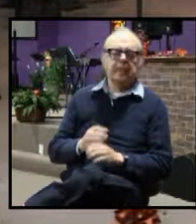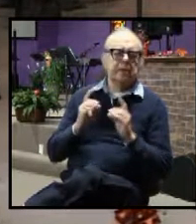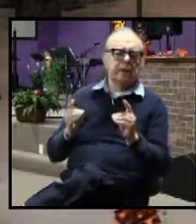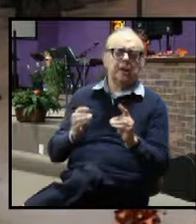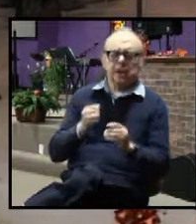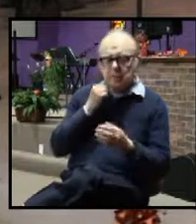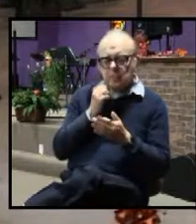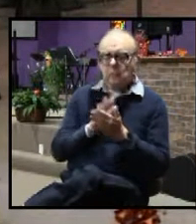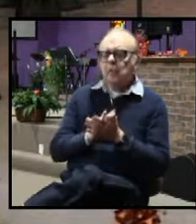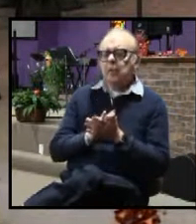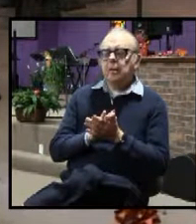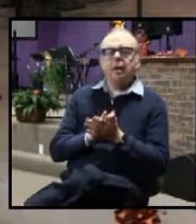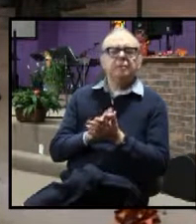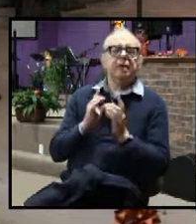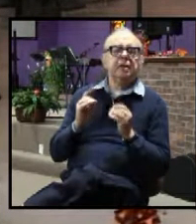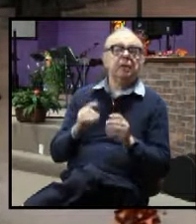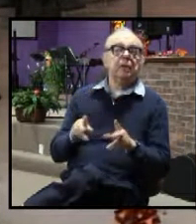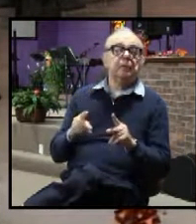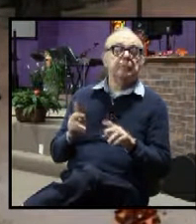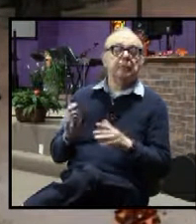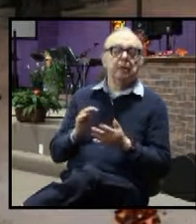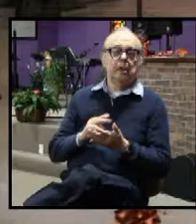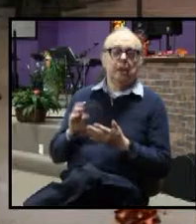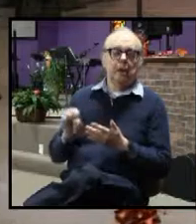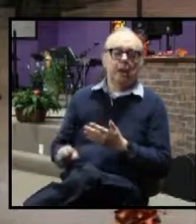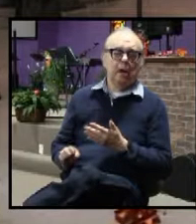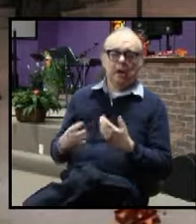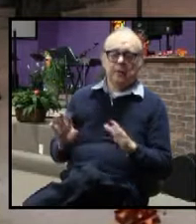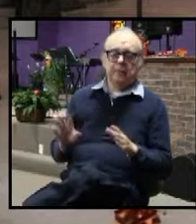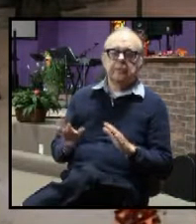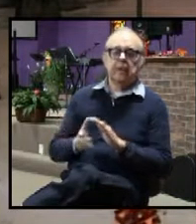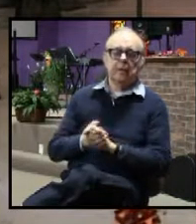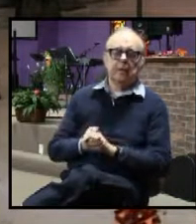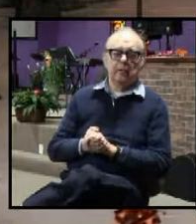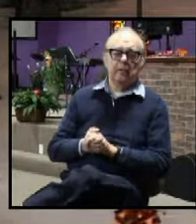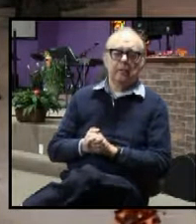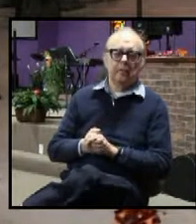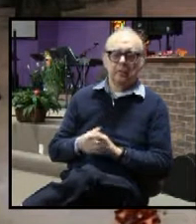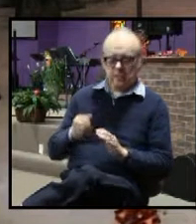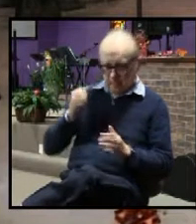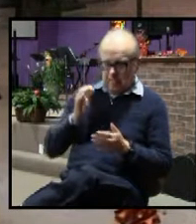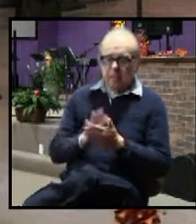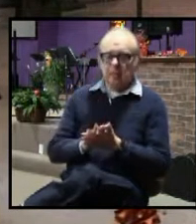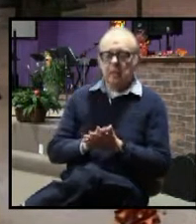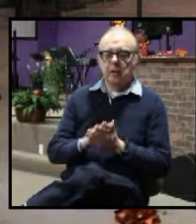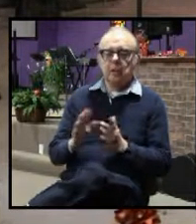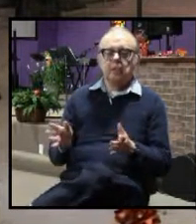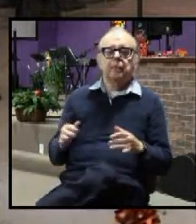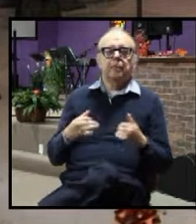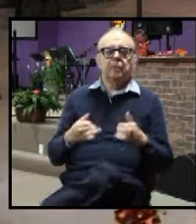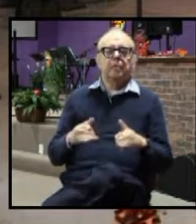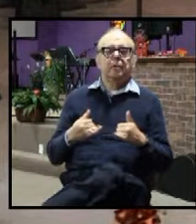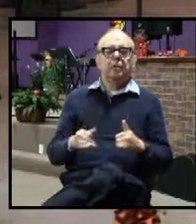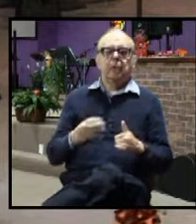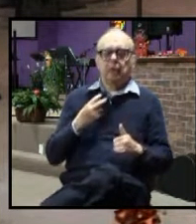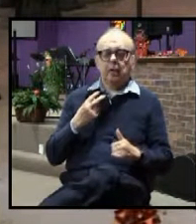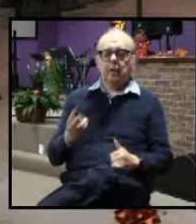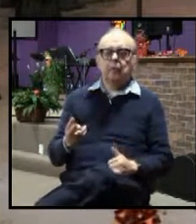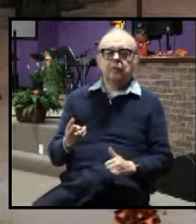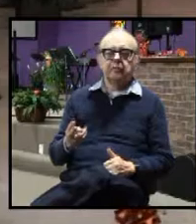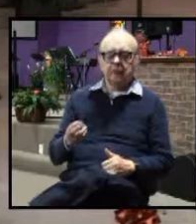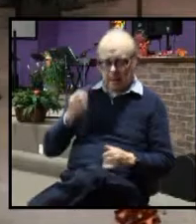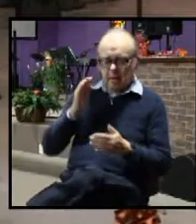a dedicated mother, and dedicated partier on the weekends. However, 2.5 years after marriage, my husband and I went to a weekend party, and